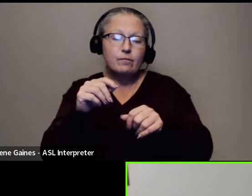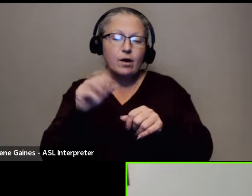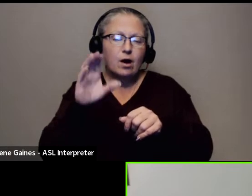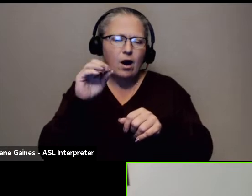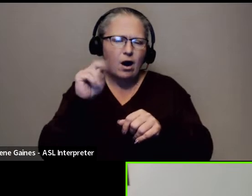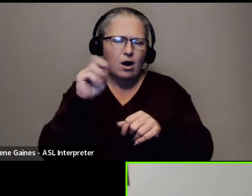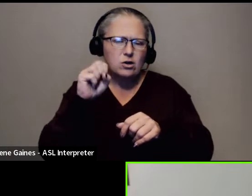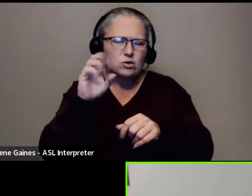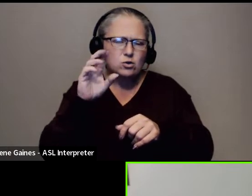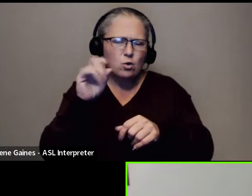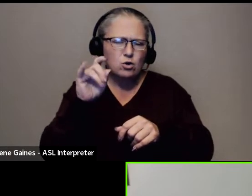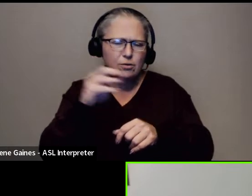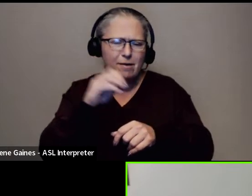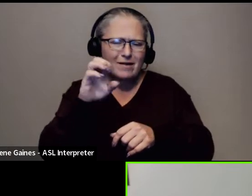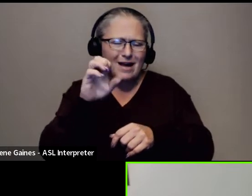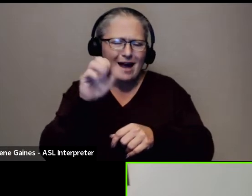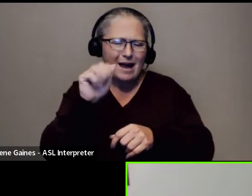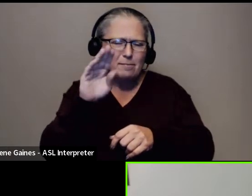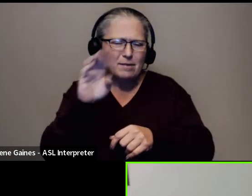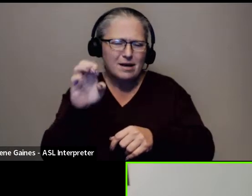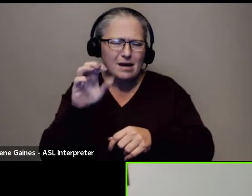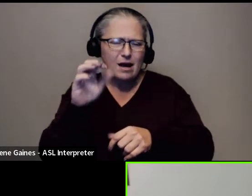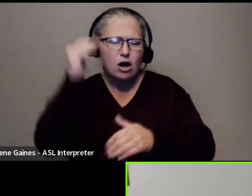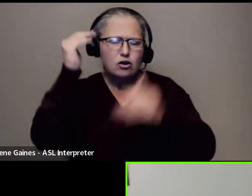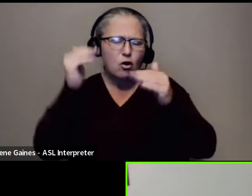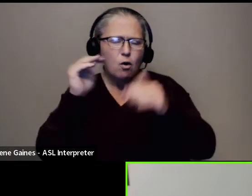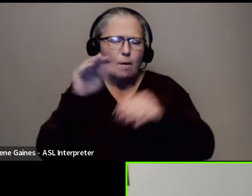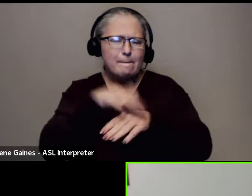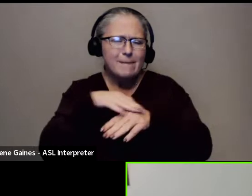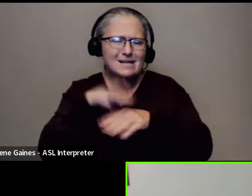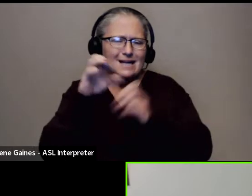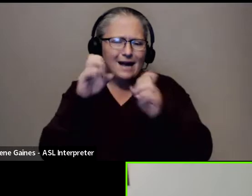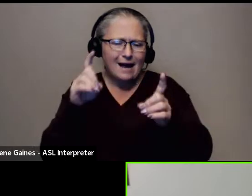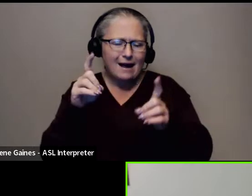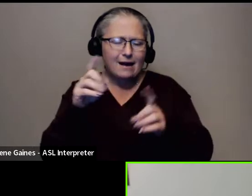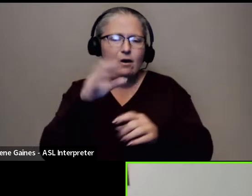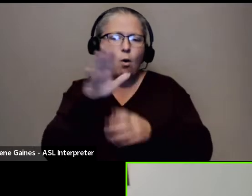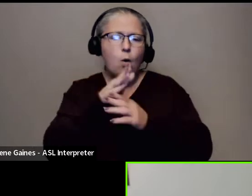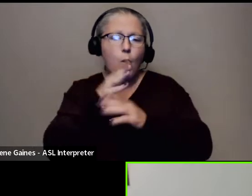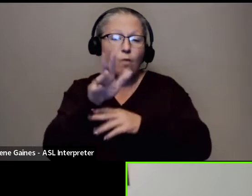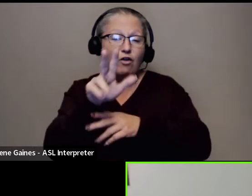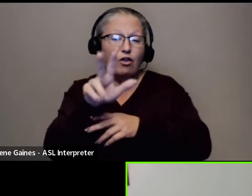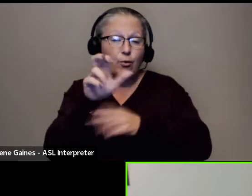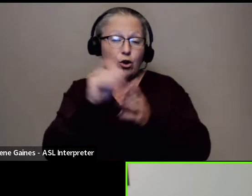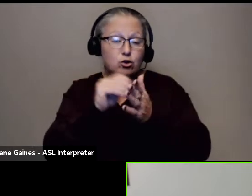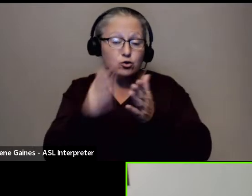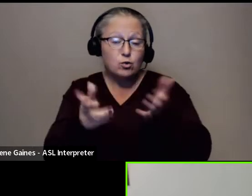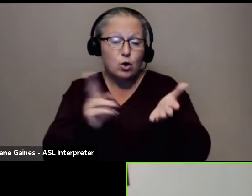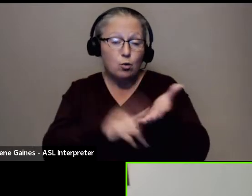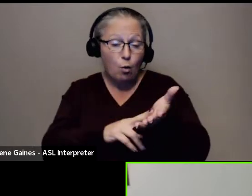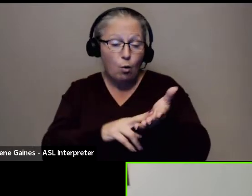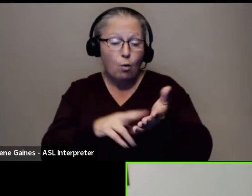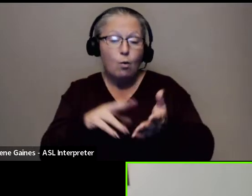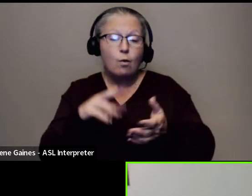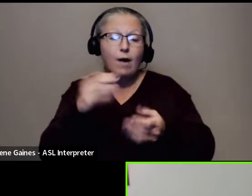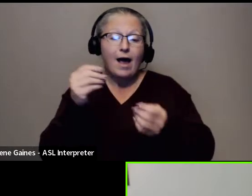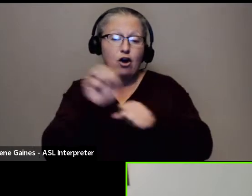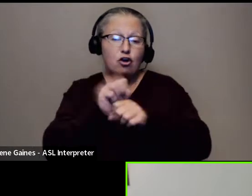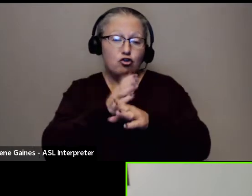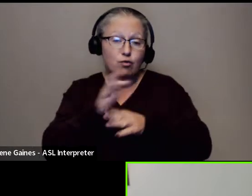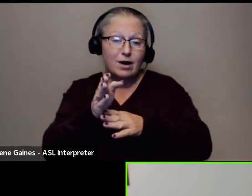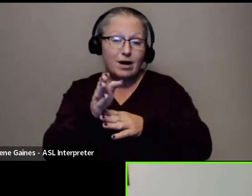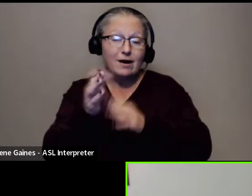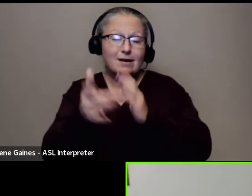the ABE and ASE, the Adult Basic Ed. We've had over 300 students enrolled. And with our career